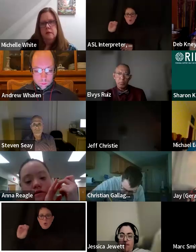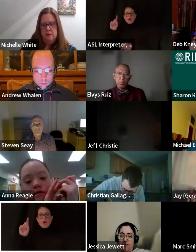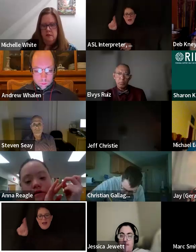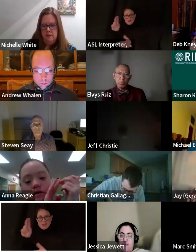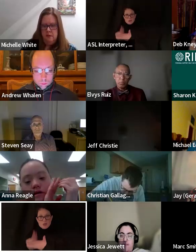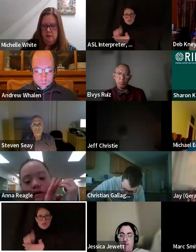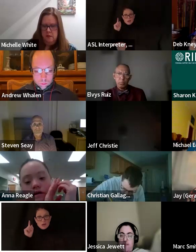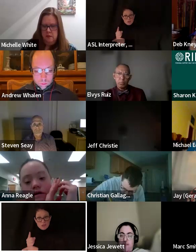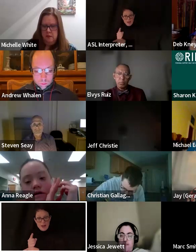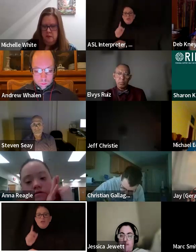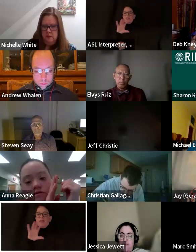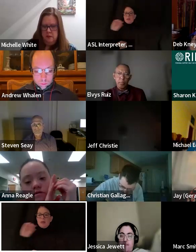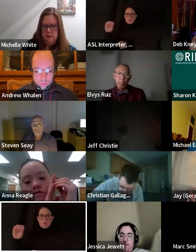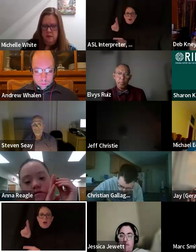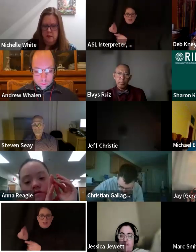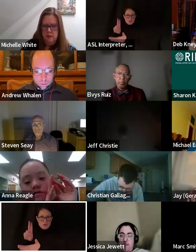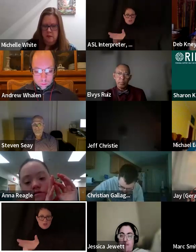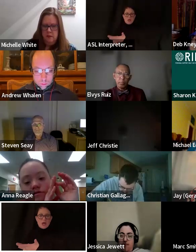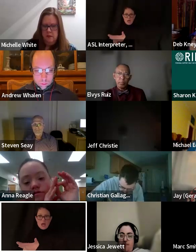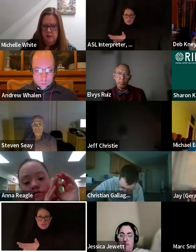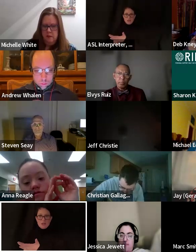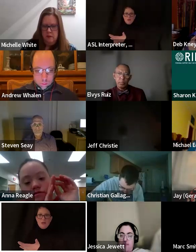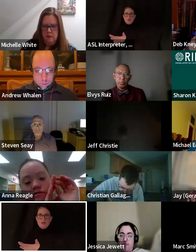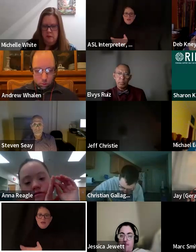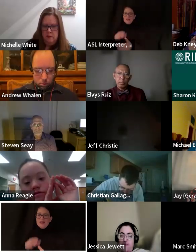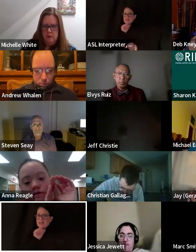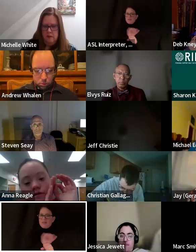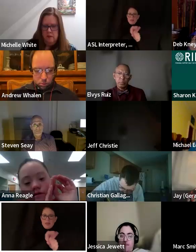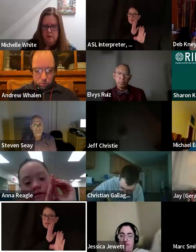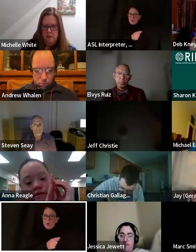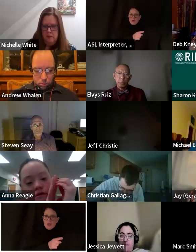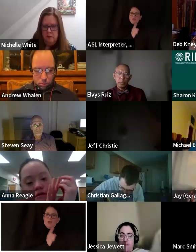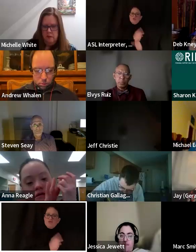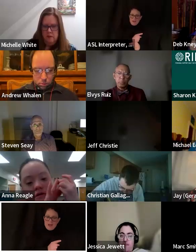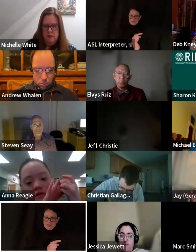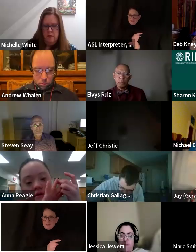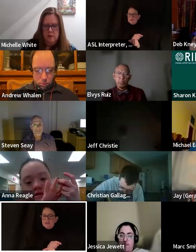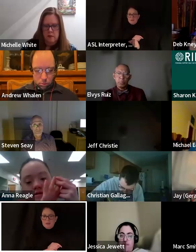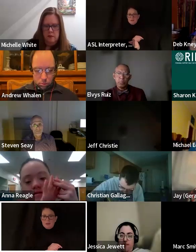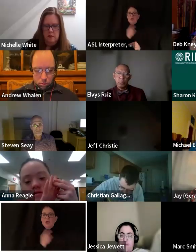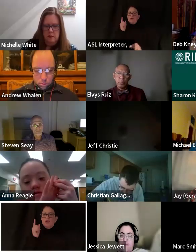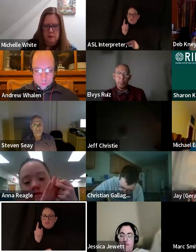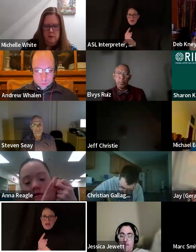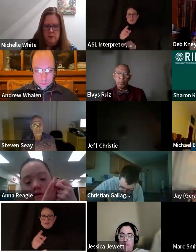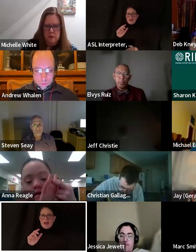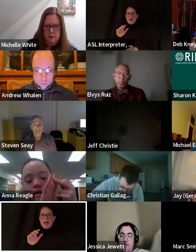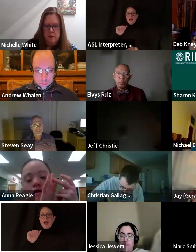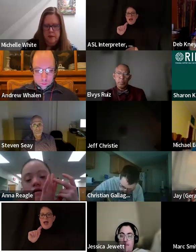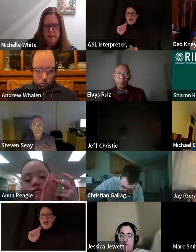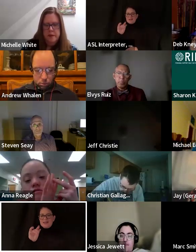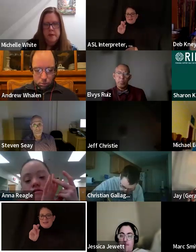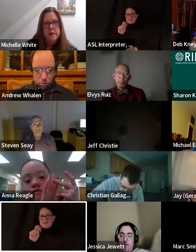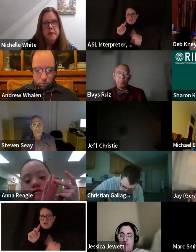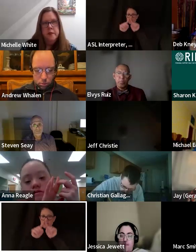Or It's is just it the employer. Yes. it's not The it's not the employee. employee at all. Okay. No. Nope. The attestation form